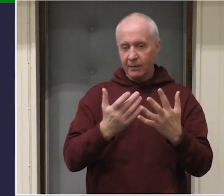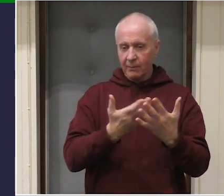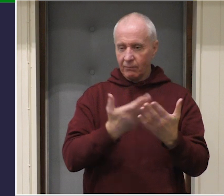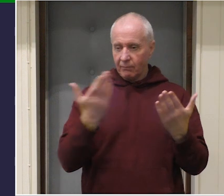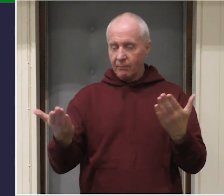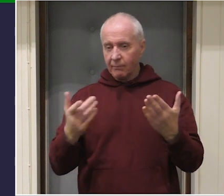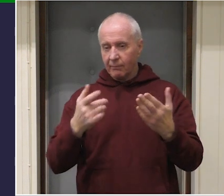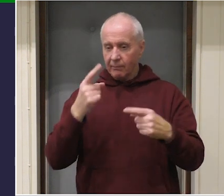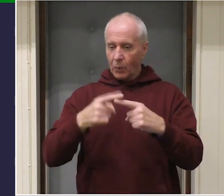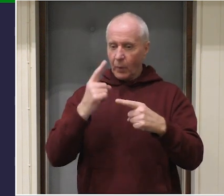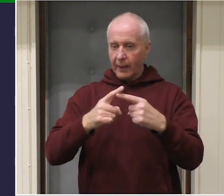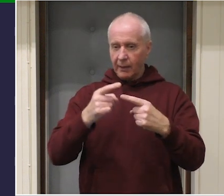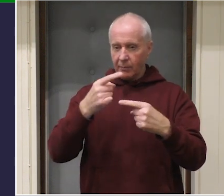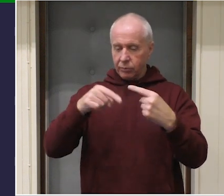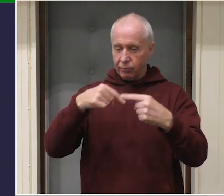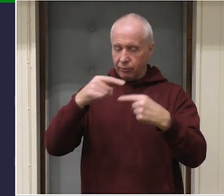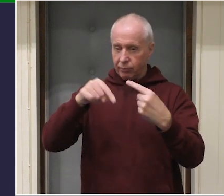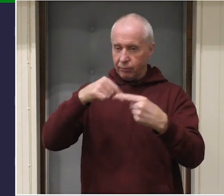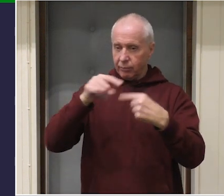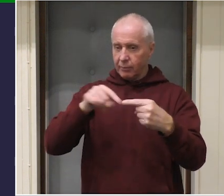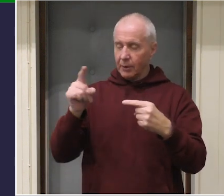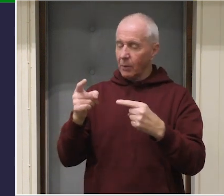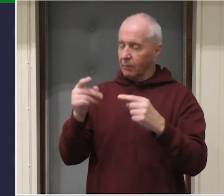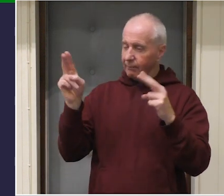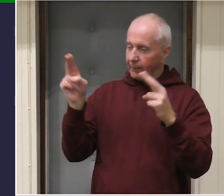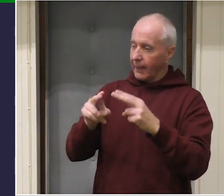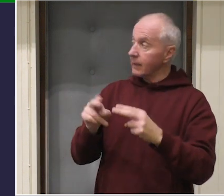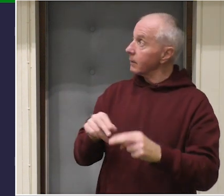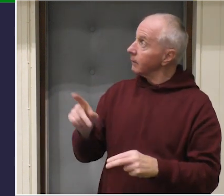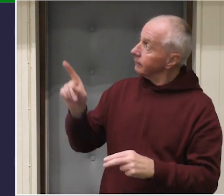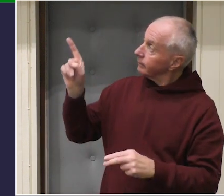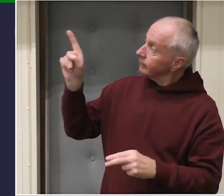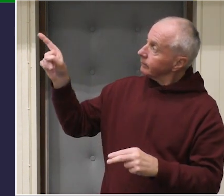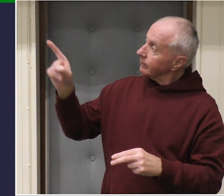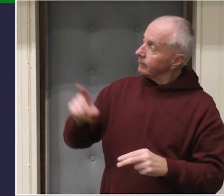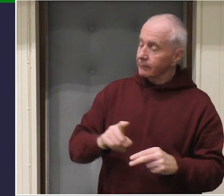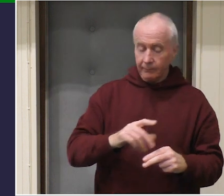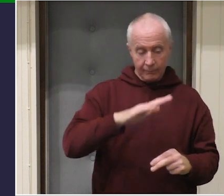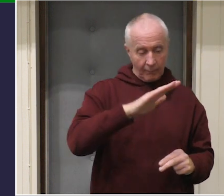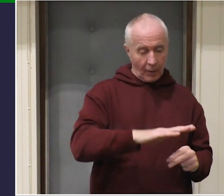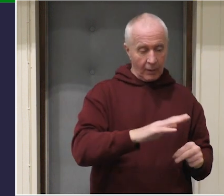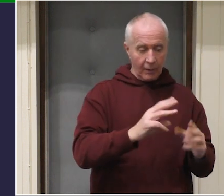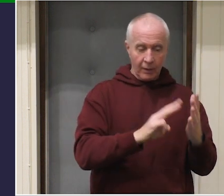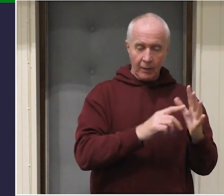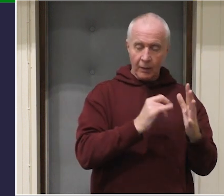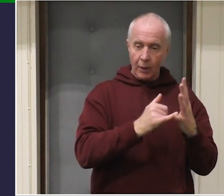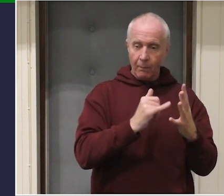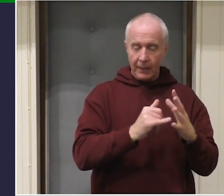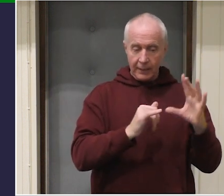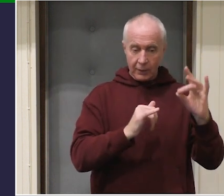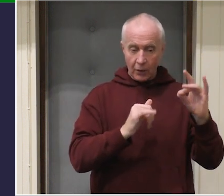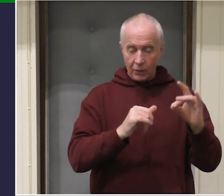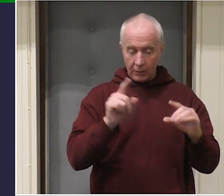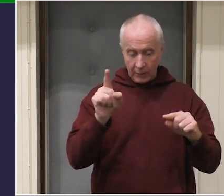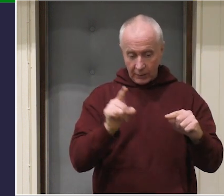very, very fast rotation, so they're hard, there's not many of them. If you go down here, these are low mass stars. They trace all the way down there.